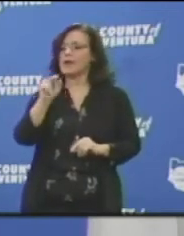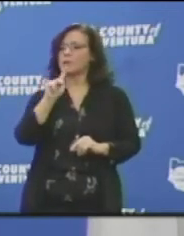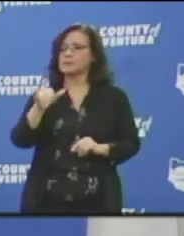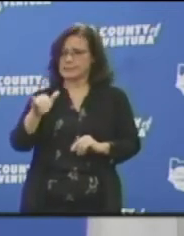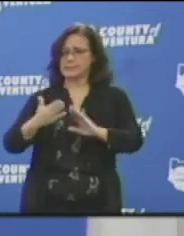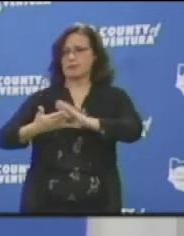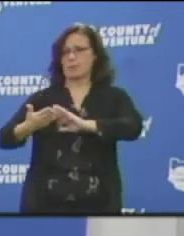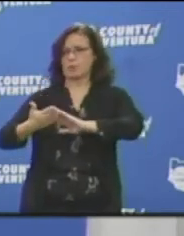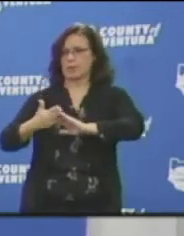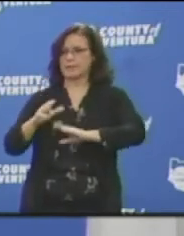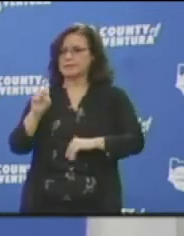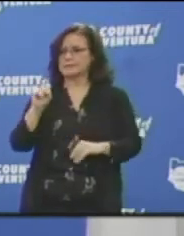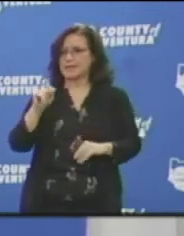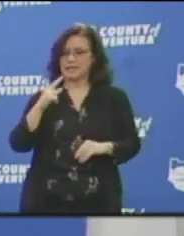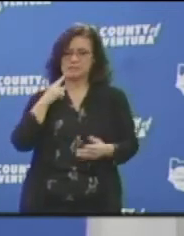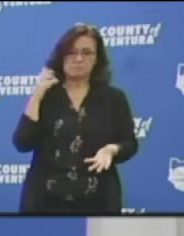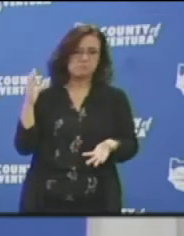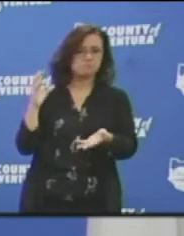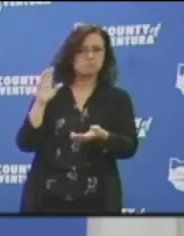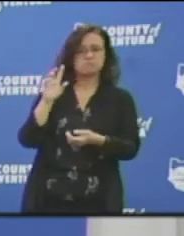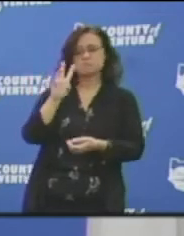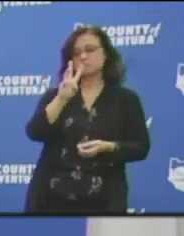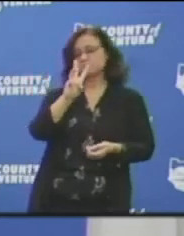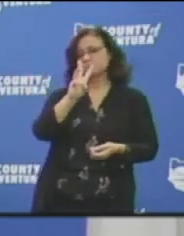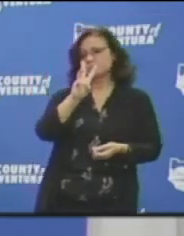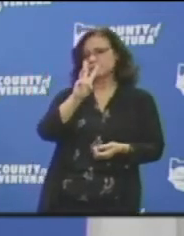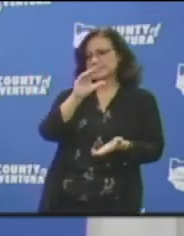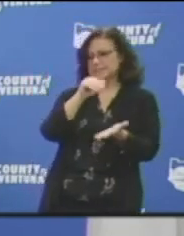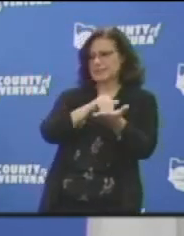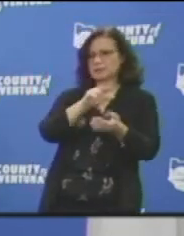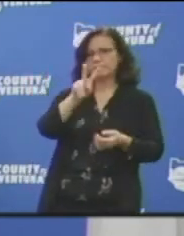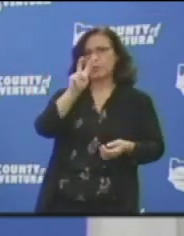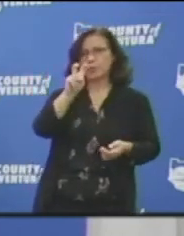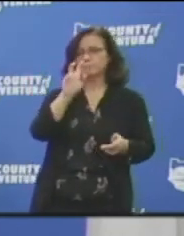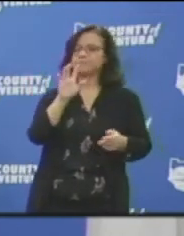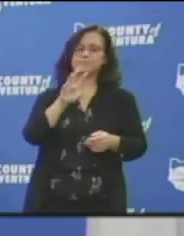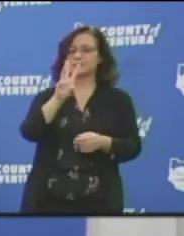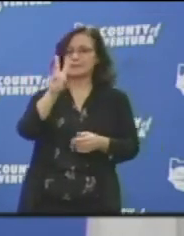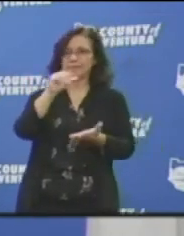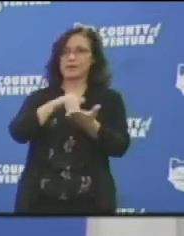than 6,400 individuals being tested.